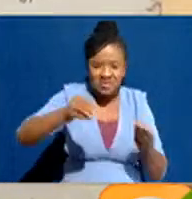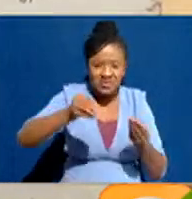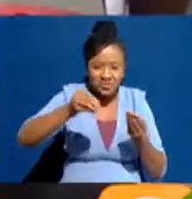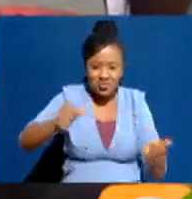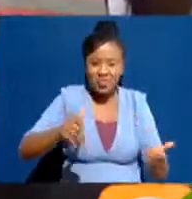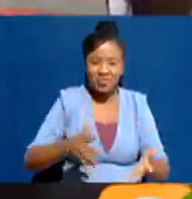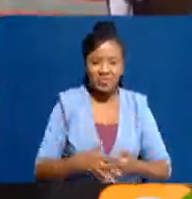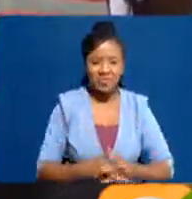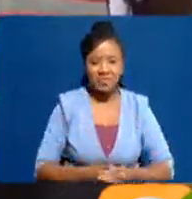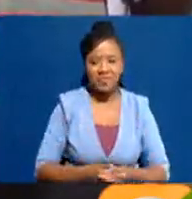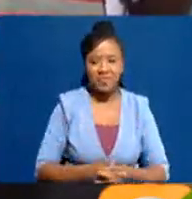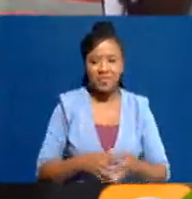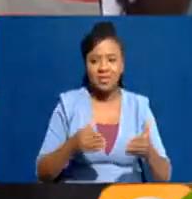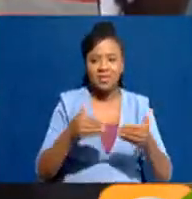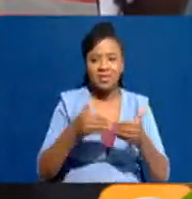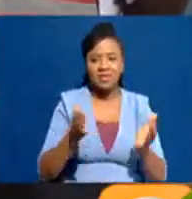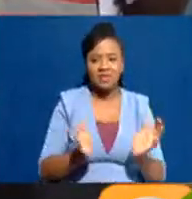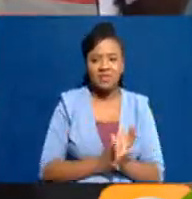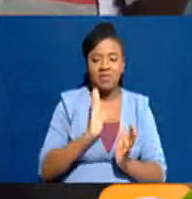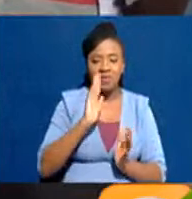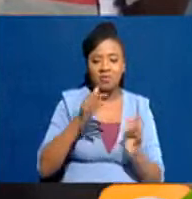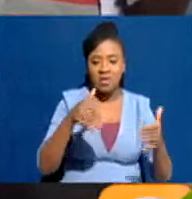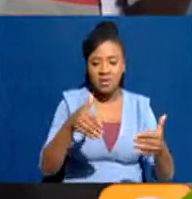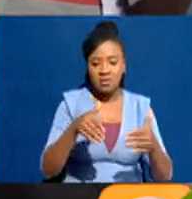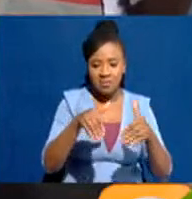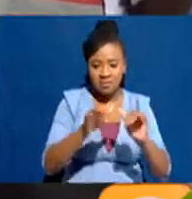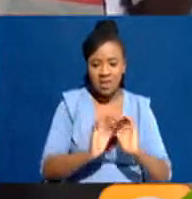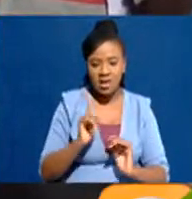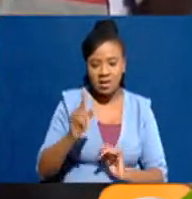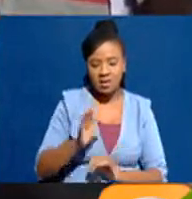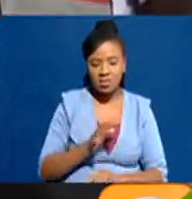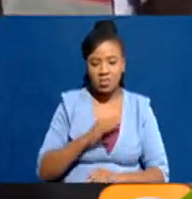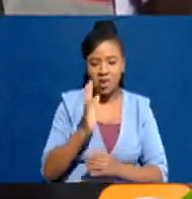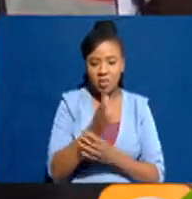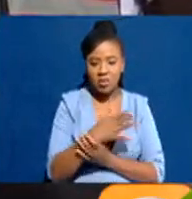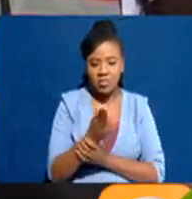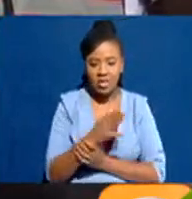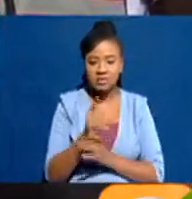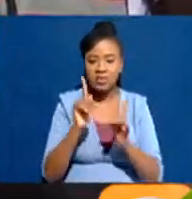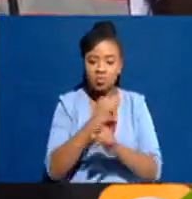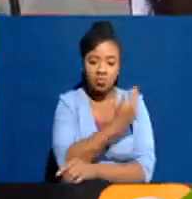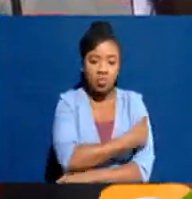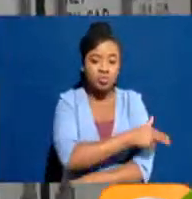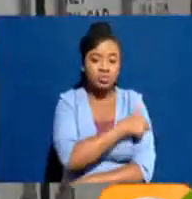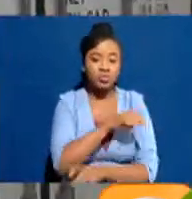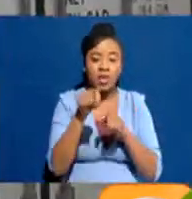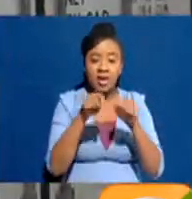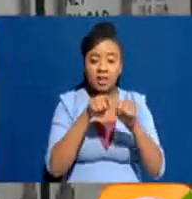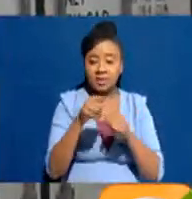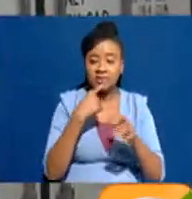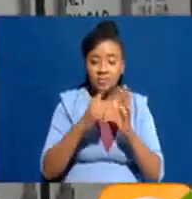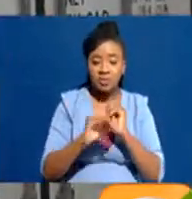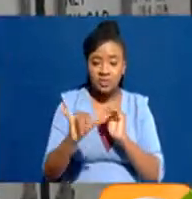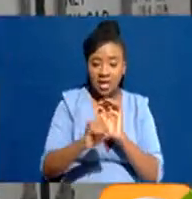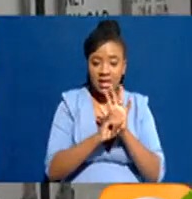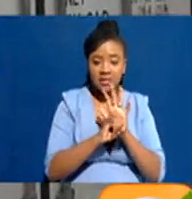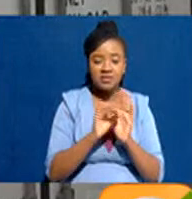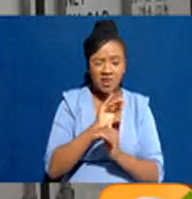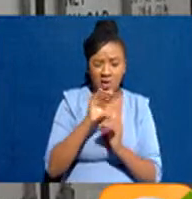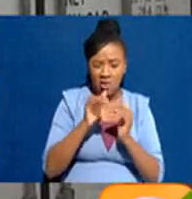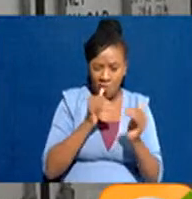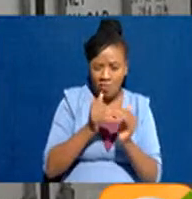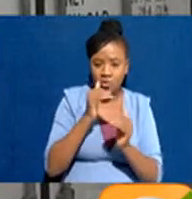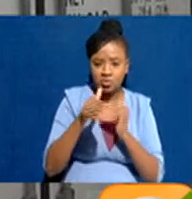ndani. The family will bury her on Thursday. The hospital's administration says they have identified nearly all